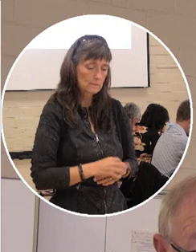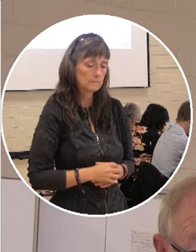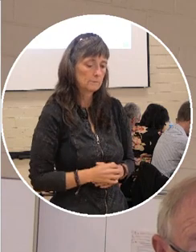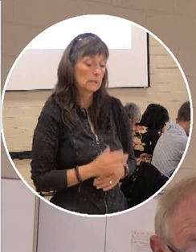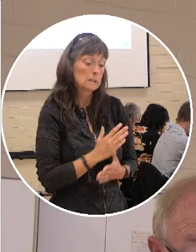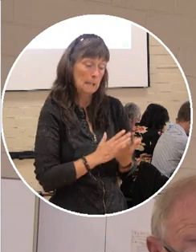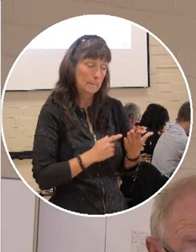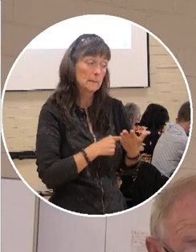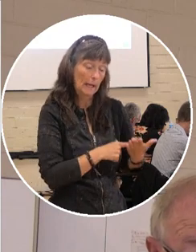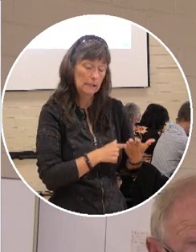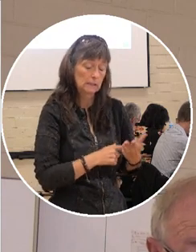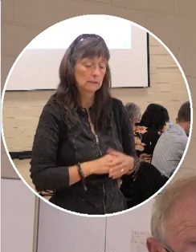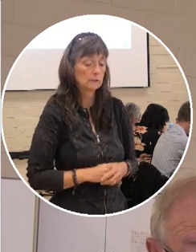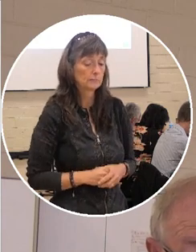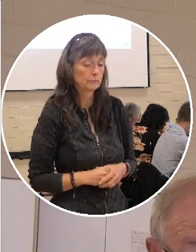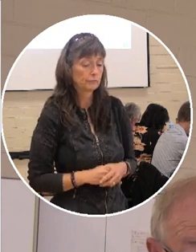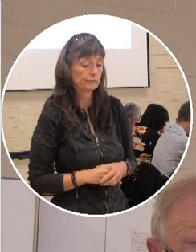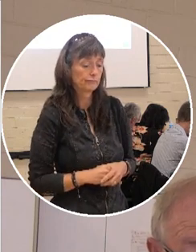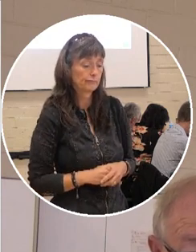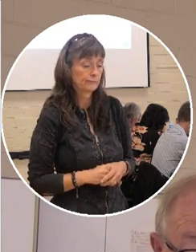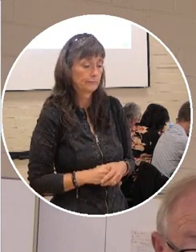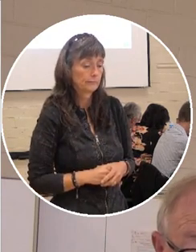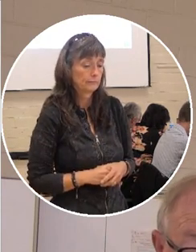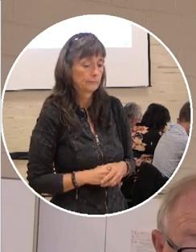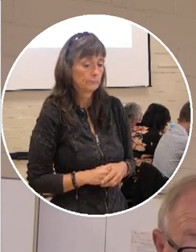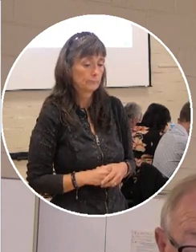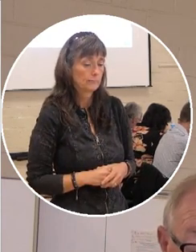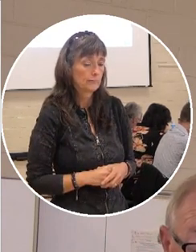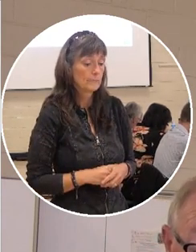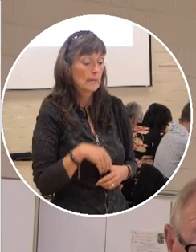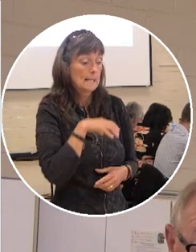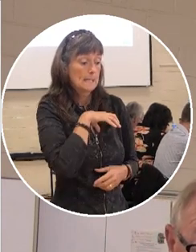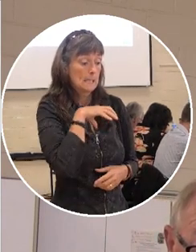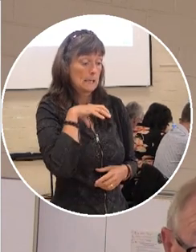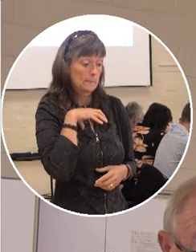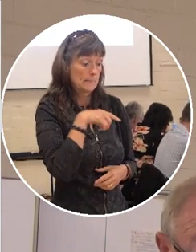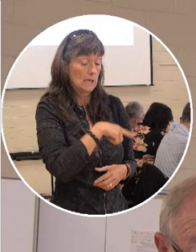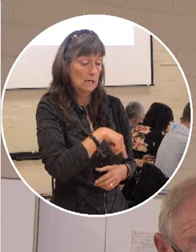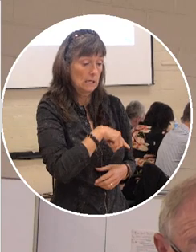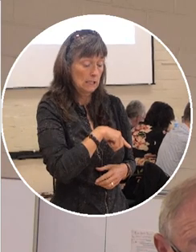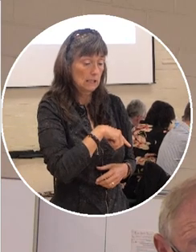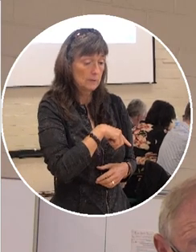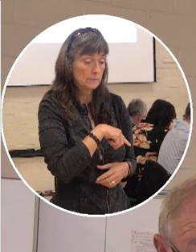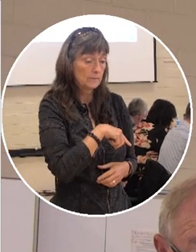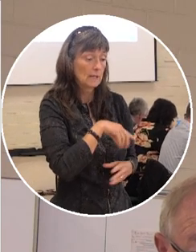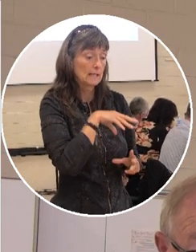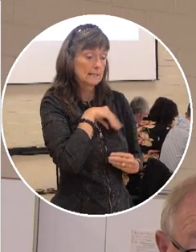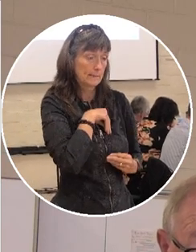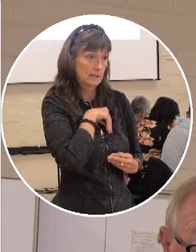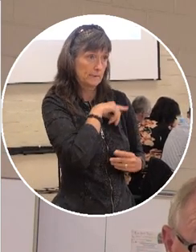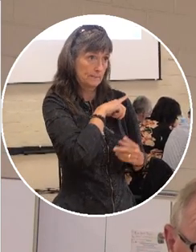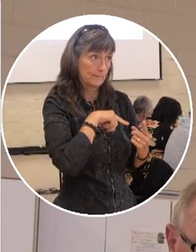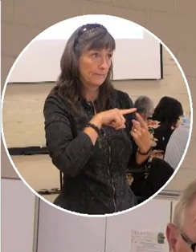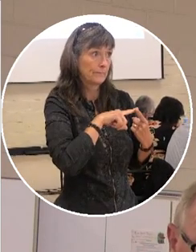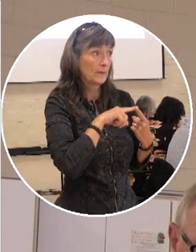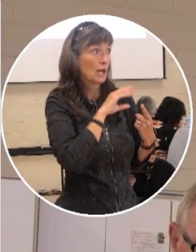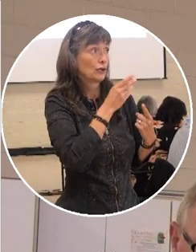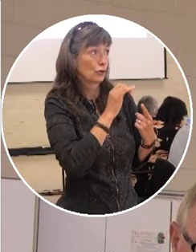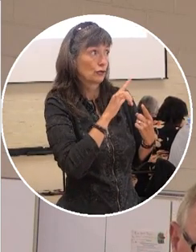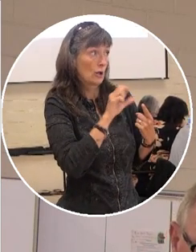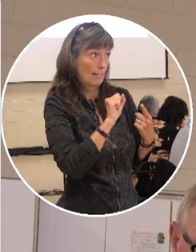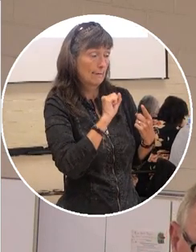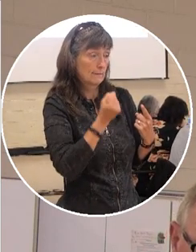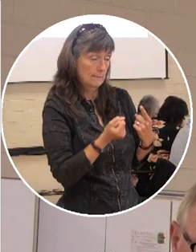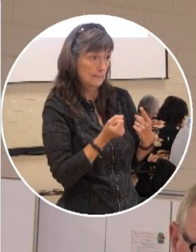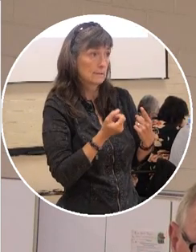some debate, no argument, the committee agreed to the following: that the Churchills be provided